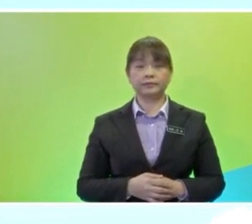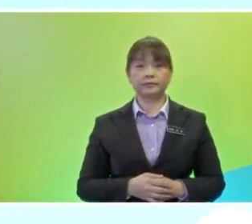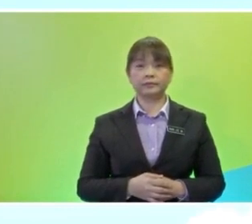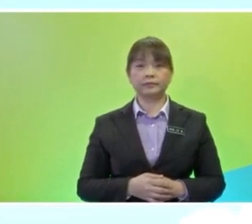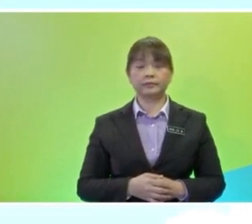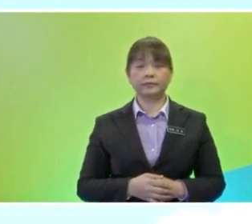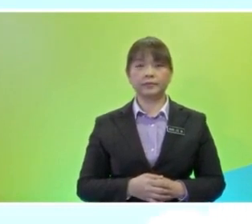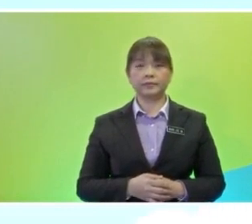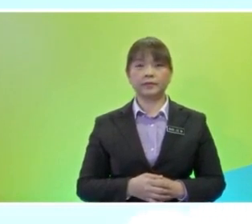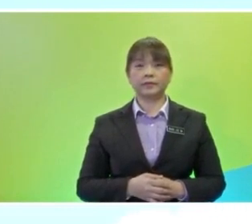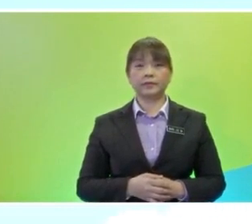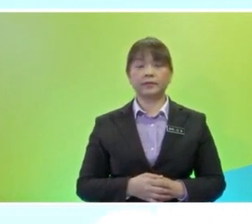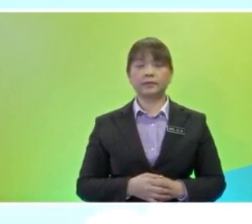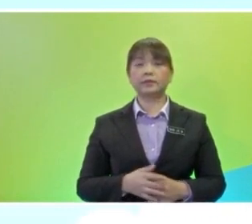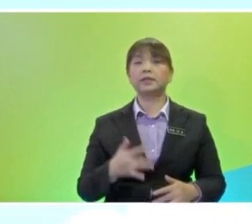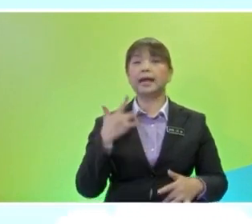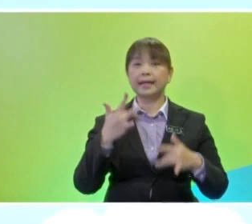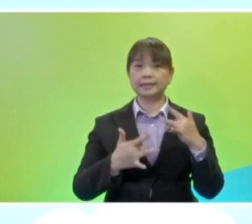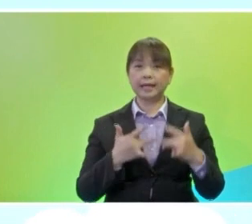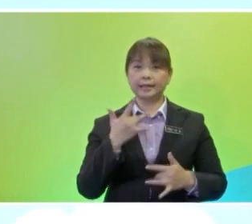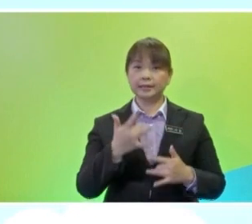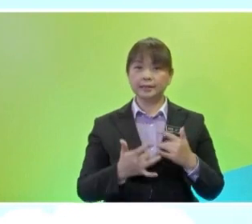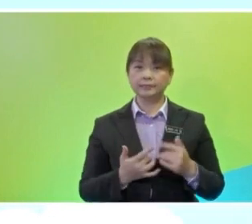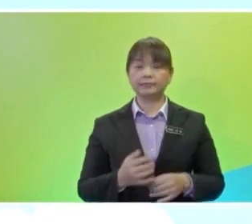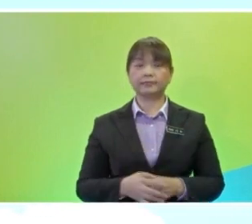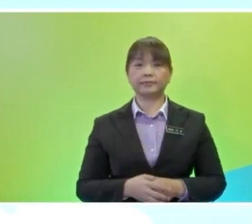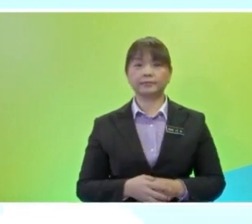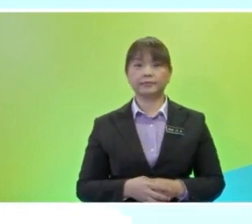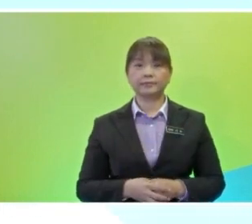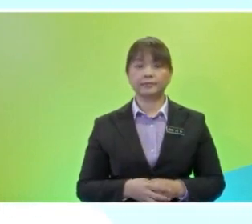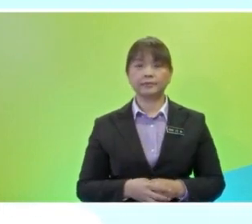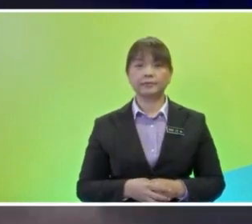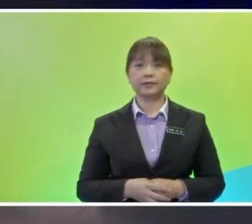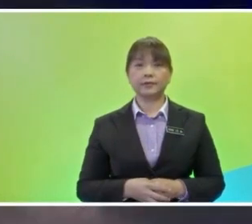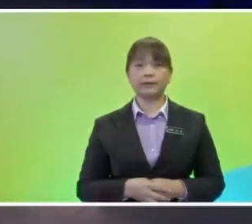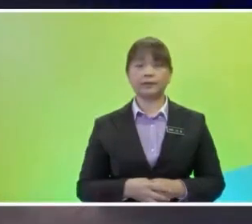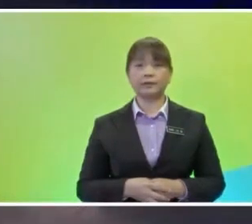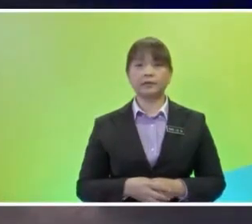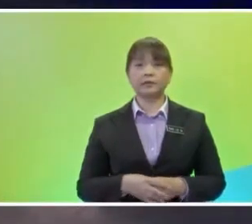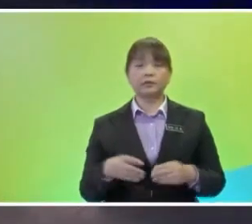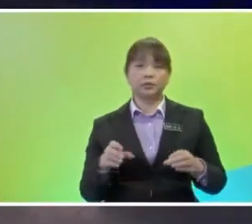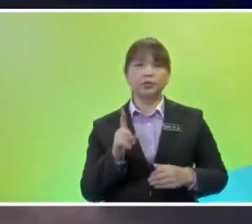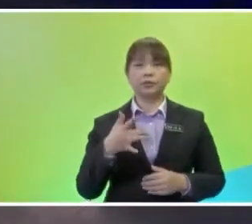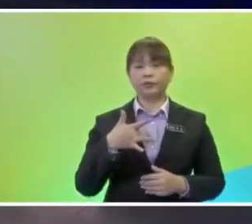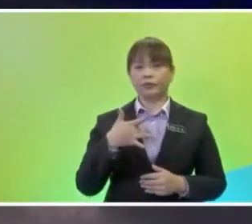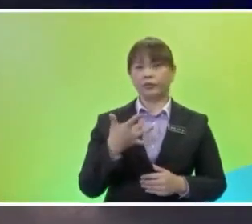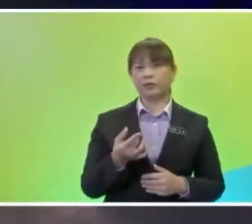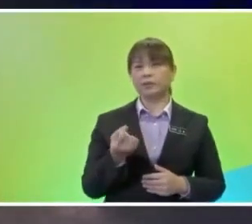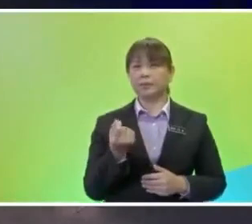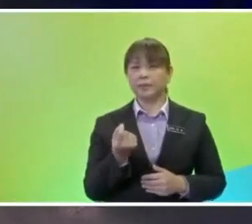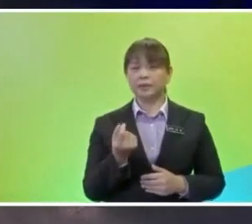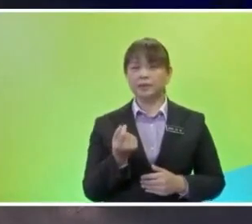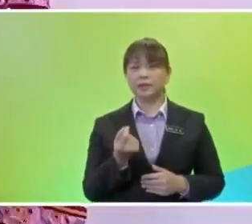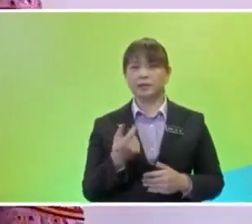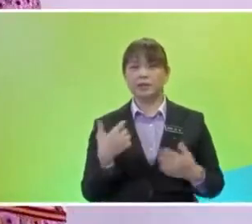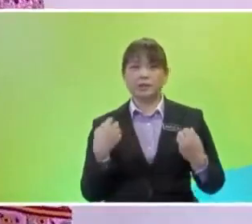It's exciting. Exciting. All right. But, Ms. Zakiah, did you feel a bit scared during that time? No, I